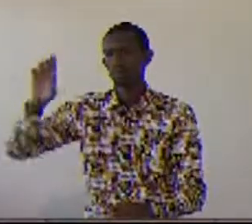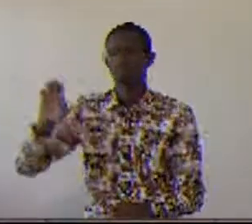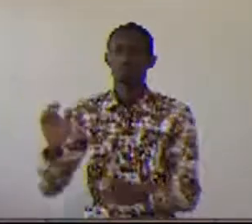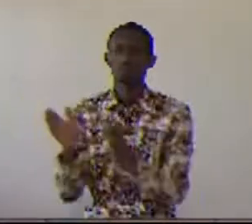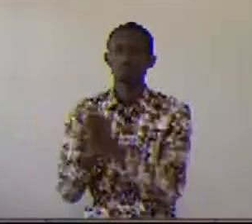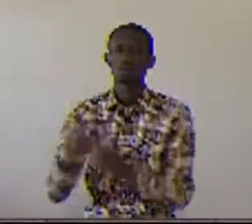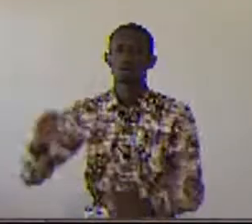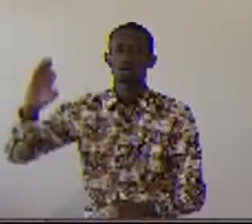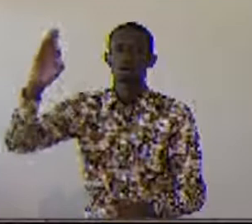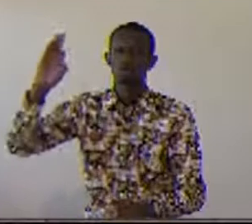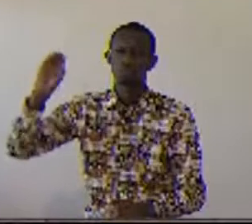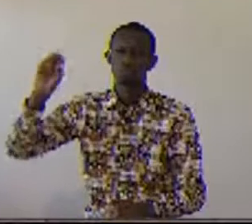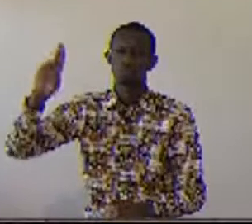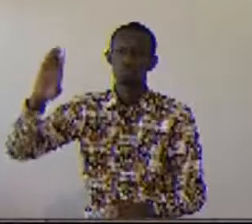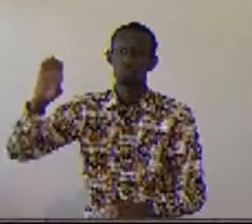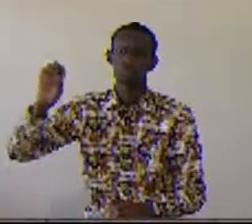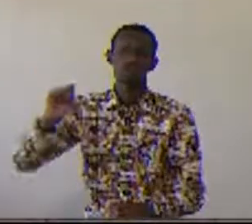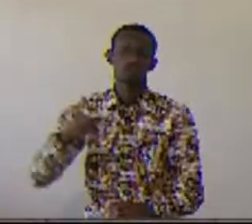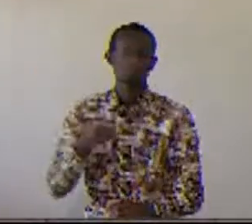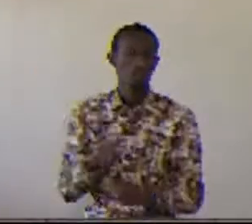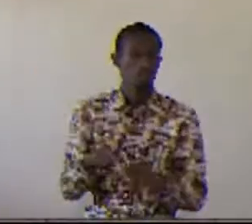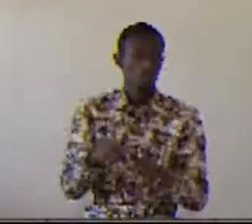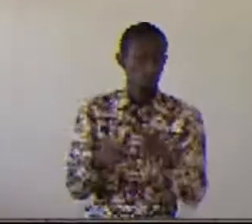a lot of energy.